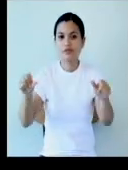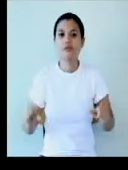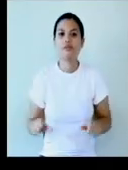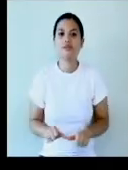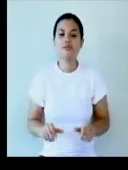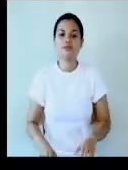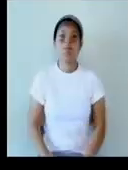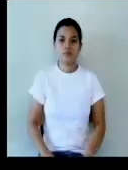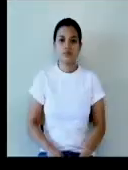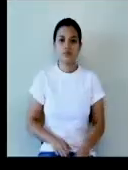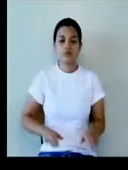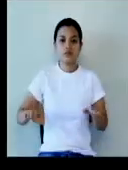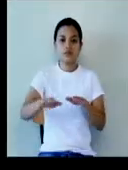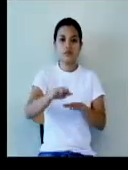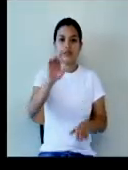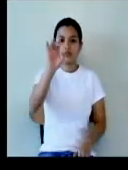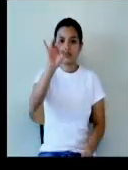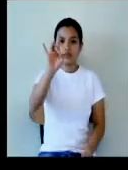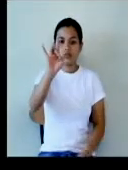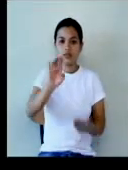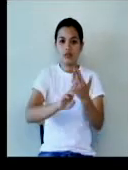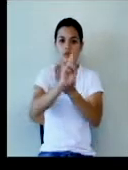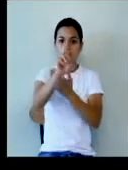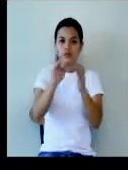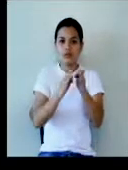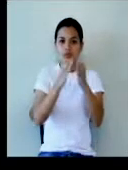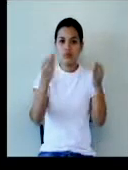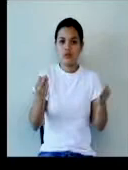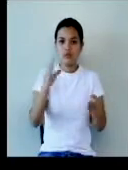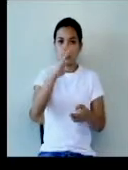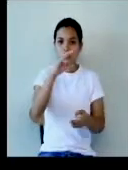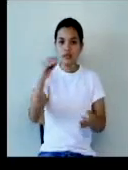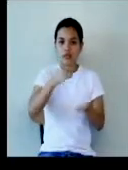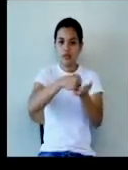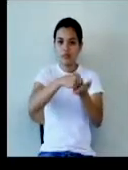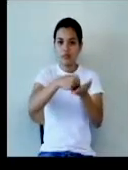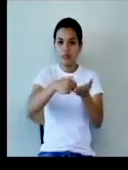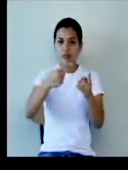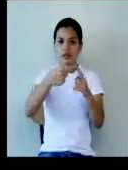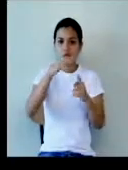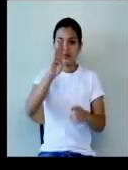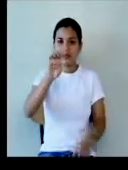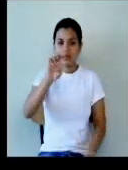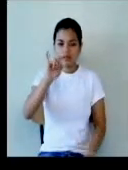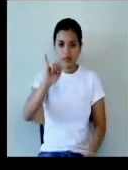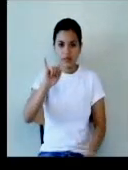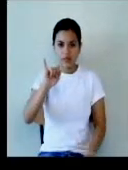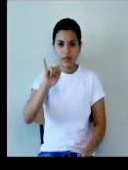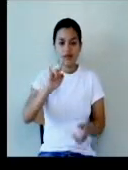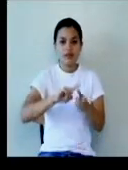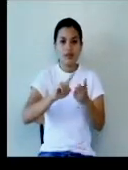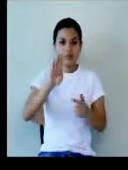the voting area. Step 8. Return the secrecy folder and marking pen to the